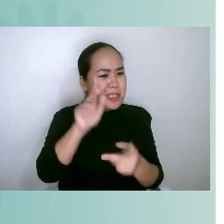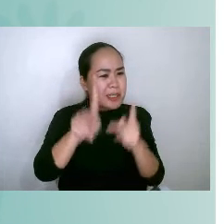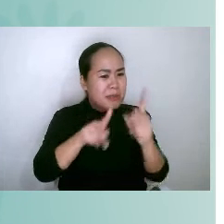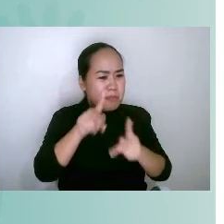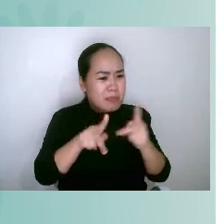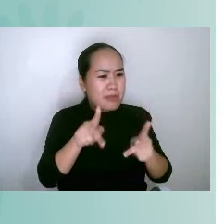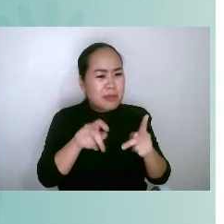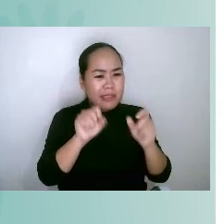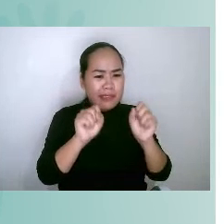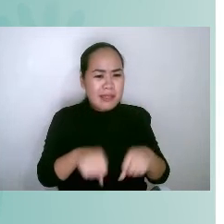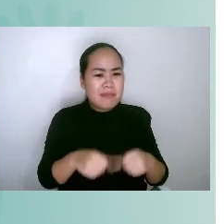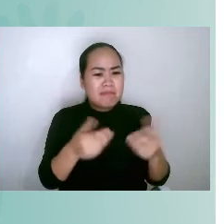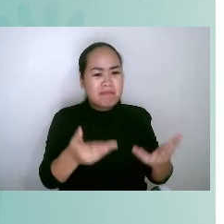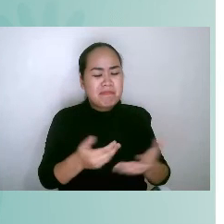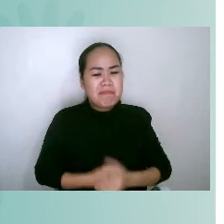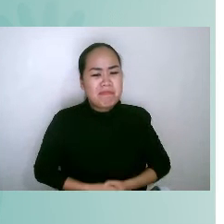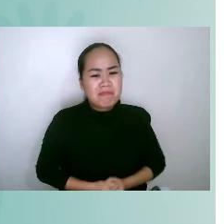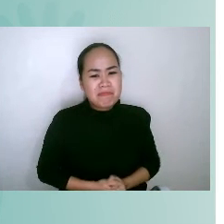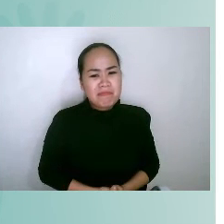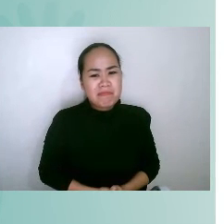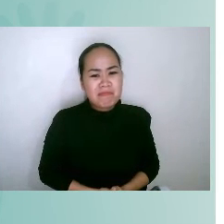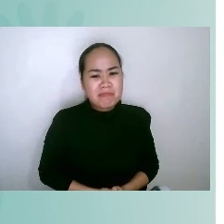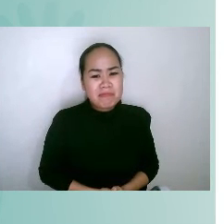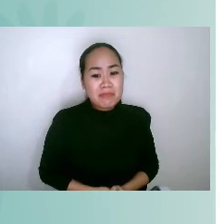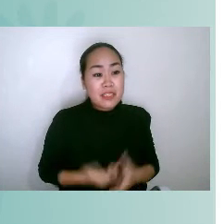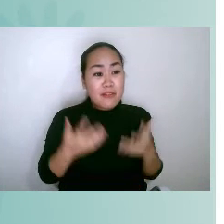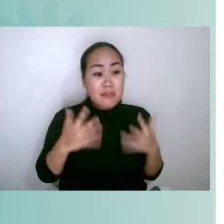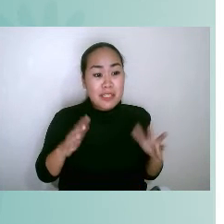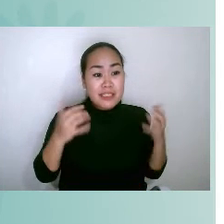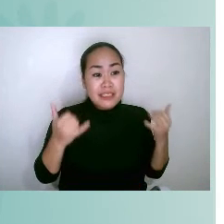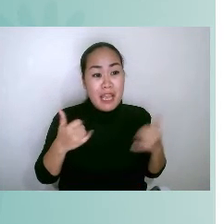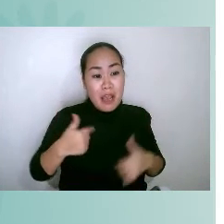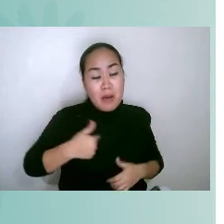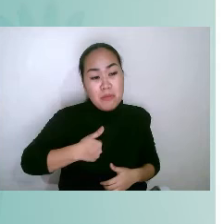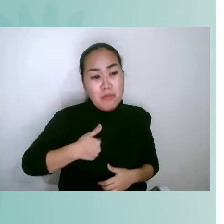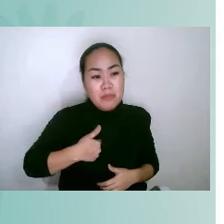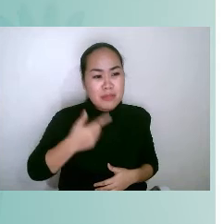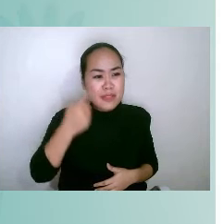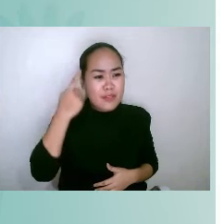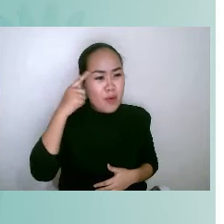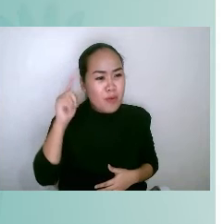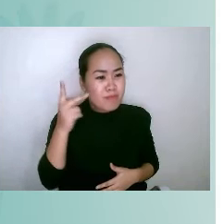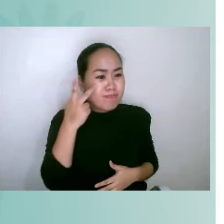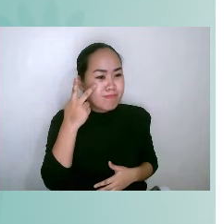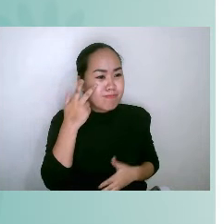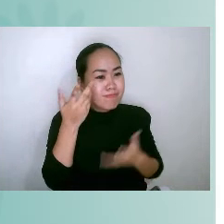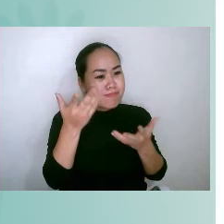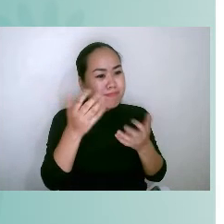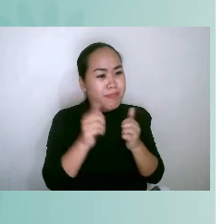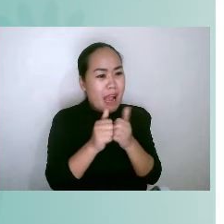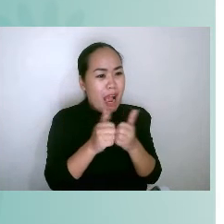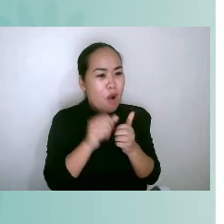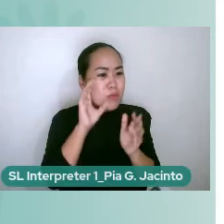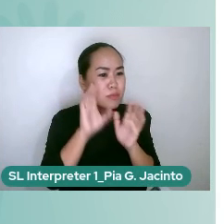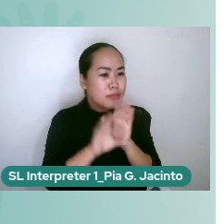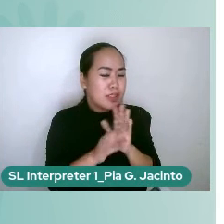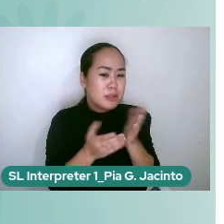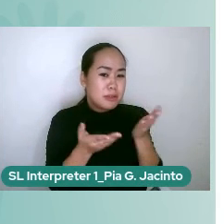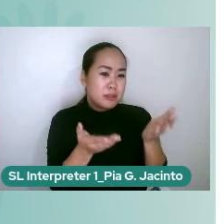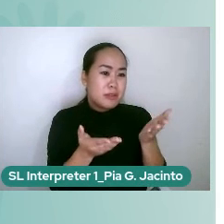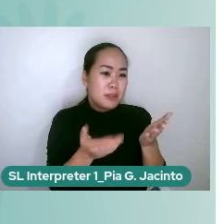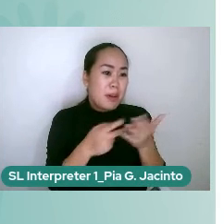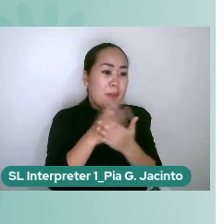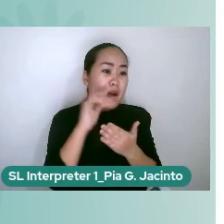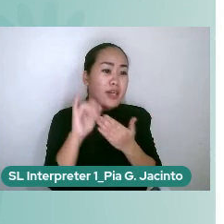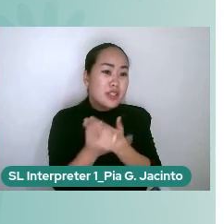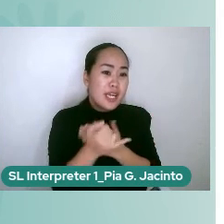reach. I'm going to finish by showing you this slide about Program Rose. This is a project that we're